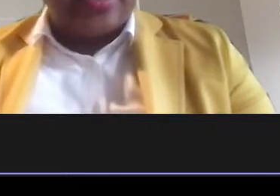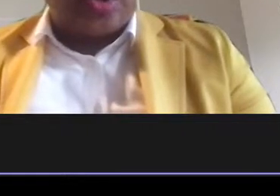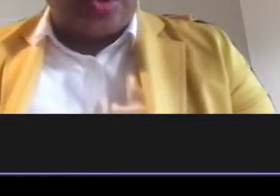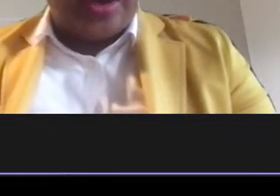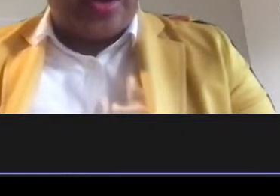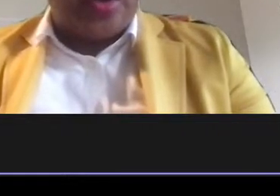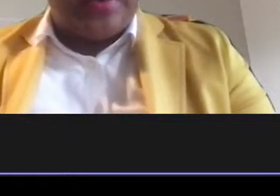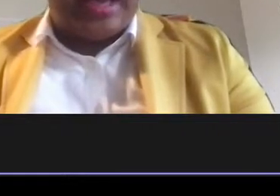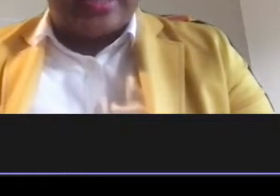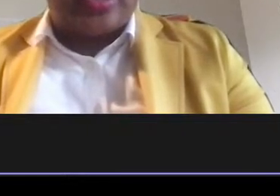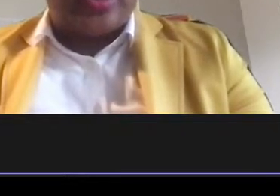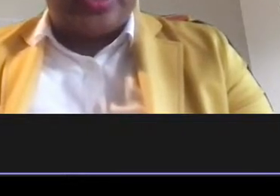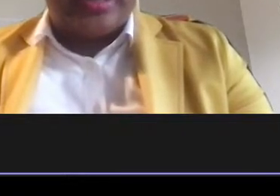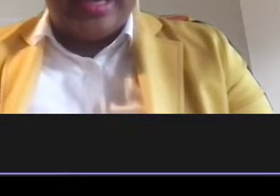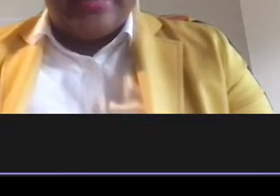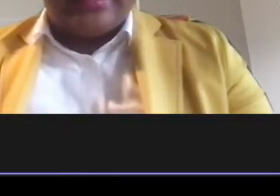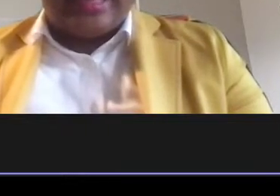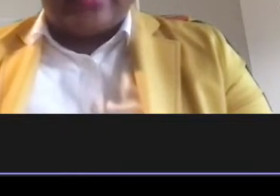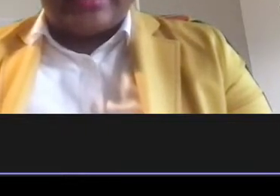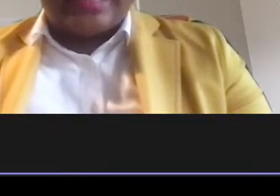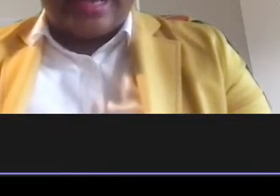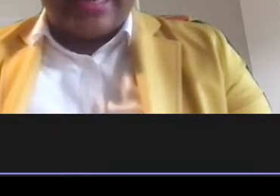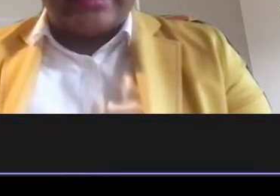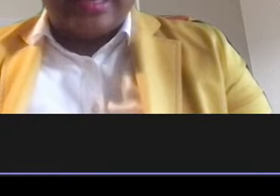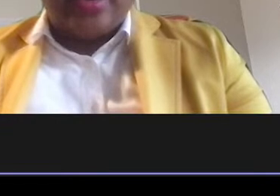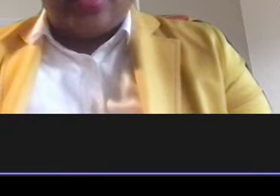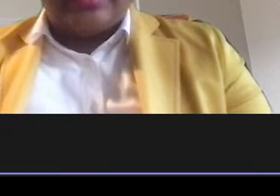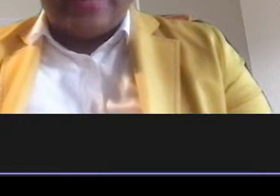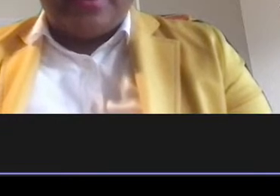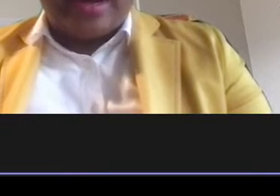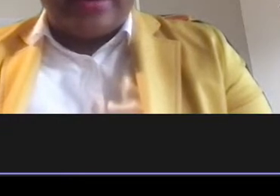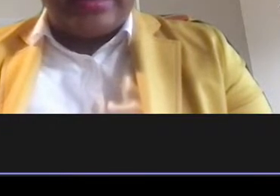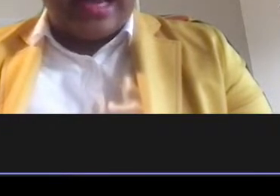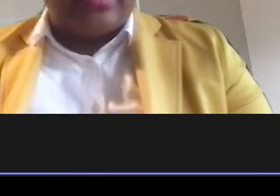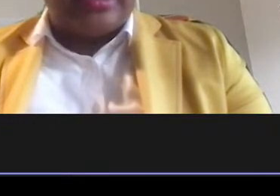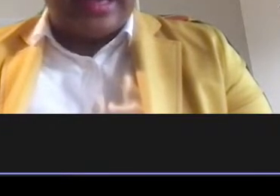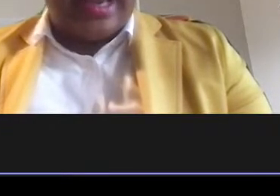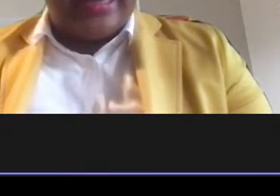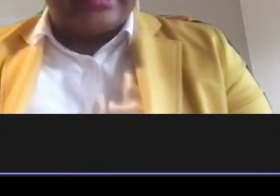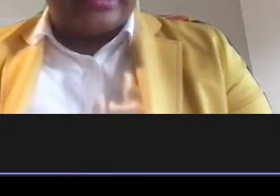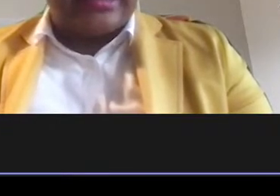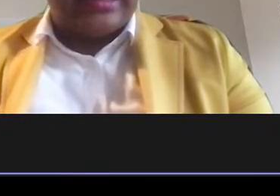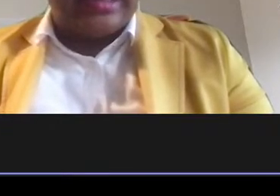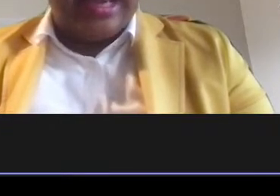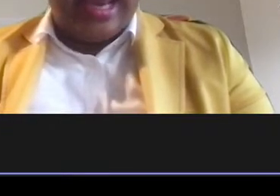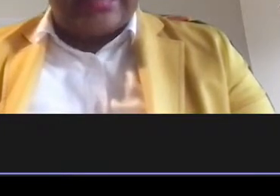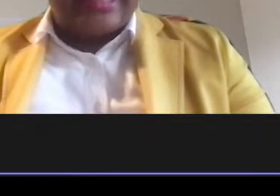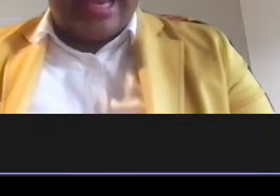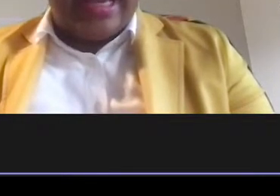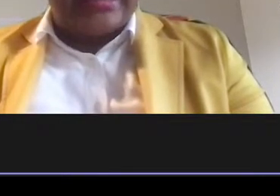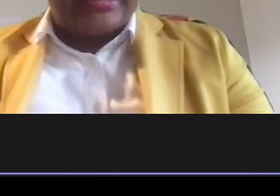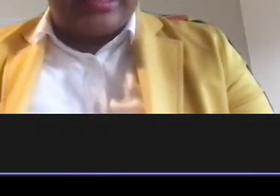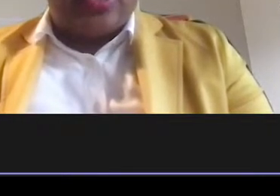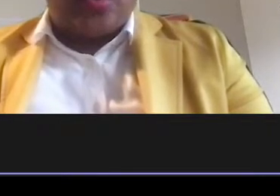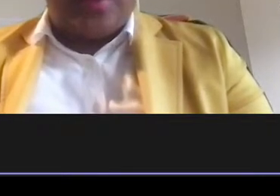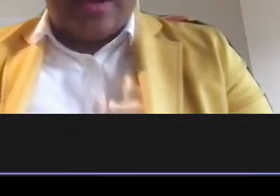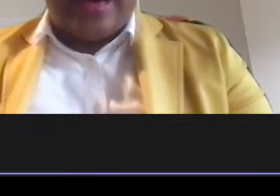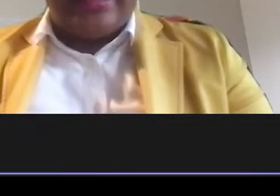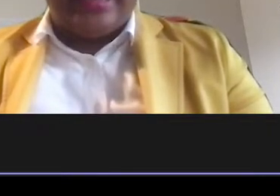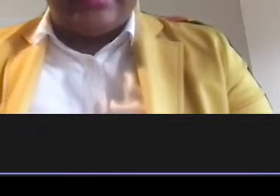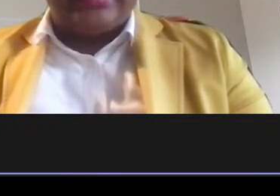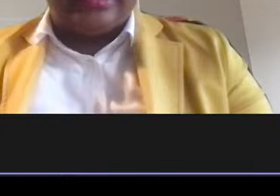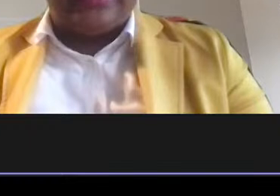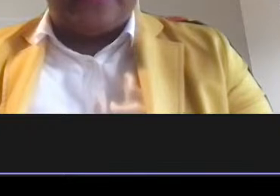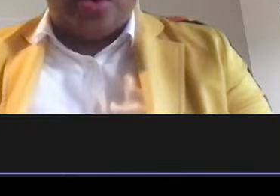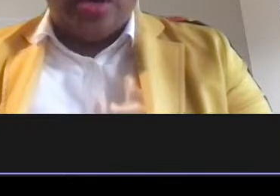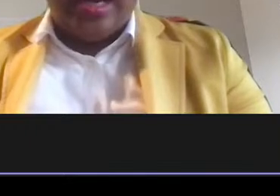injustice and socioeconomic exclusion that characterized contemporary towns and cities. as the ANC took power